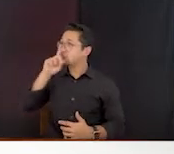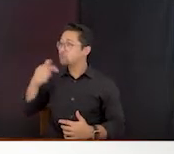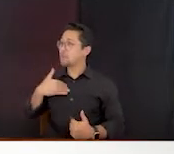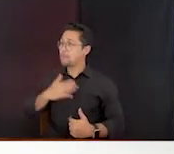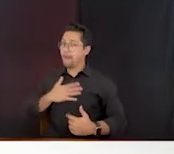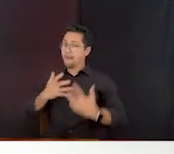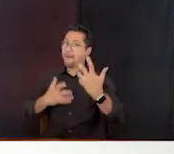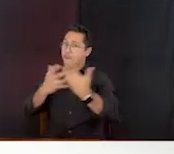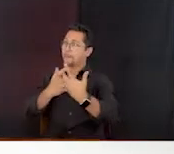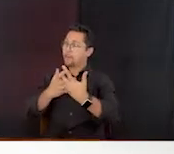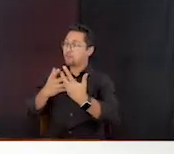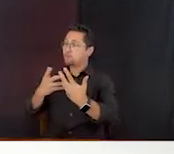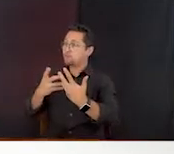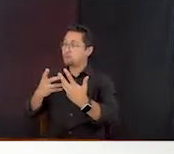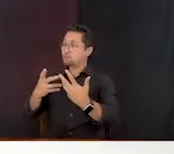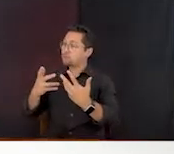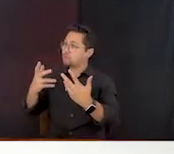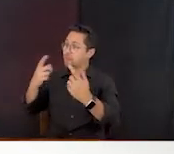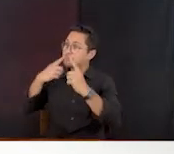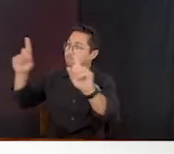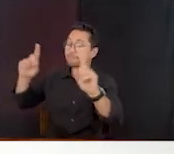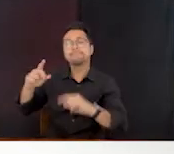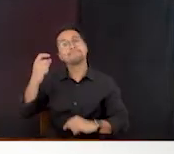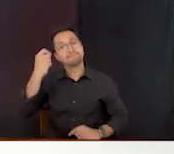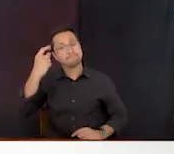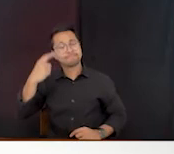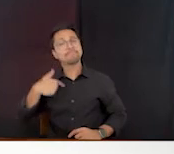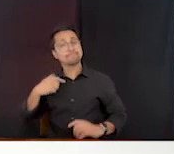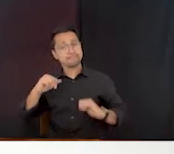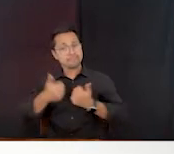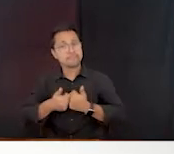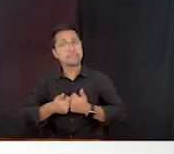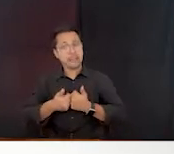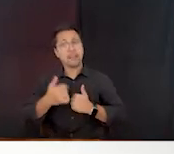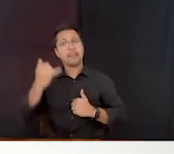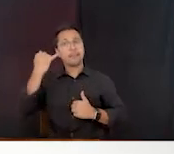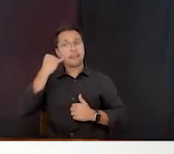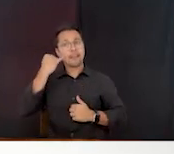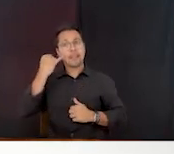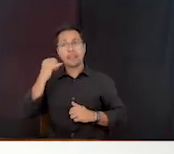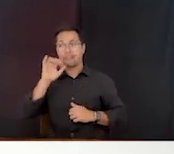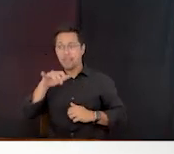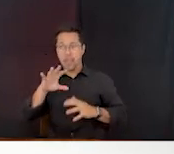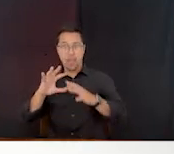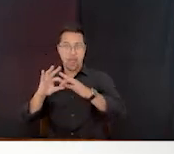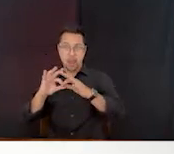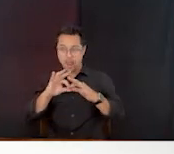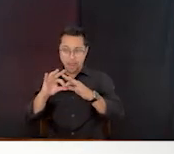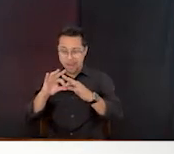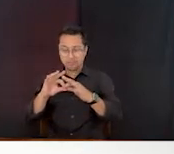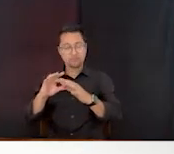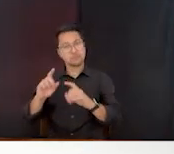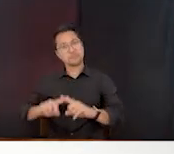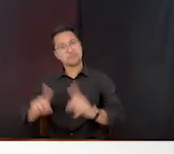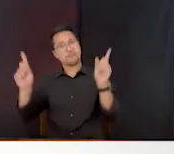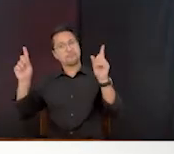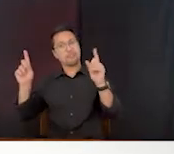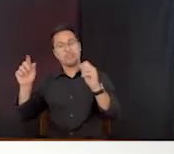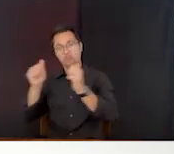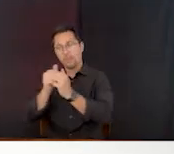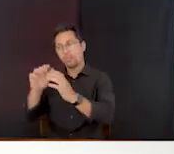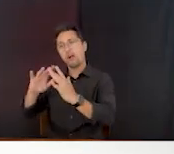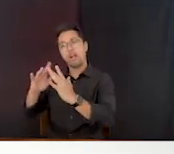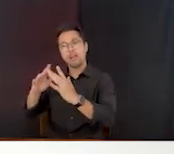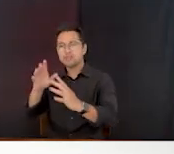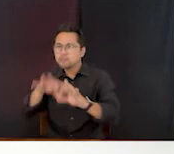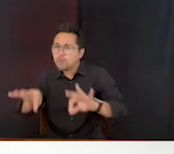met. So it's a challenge when those connections are different in the online space. And I think it's important to discuss